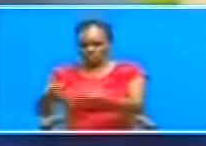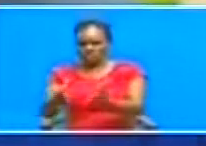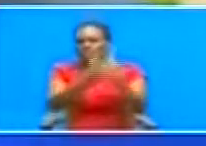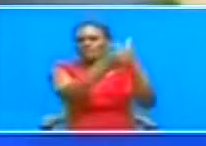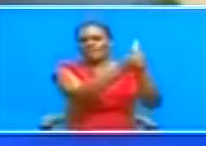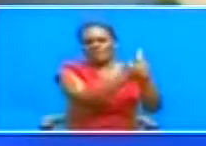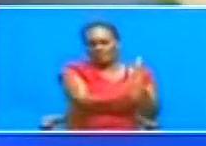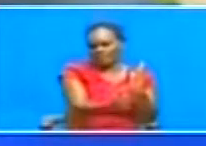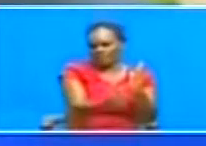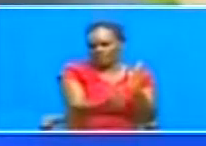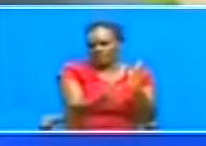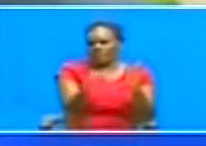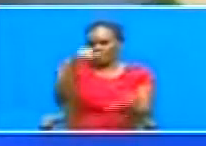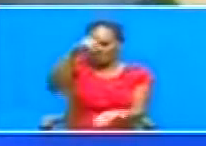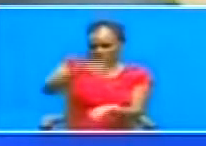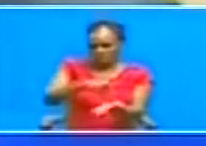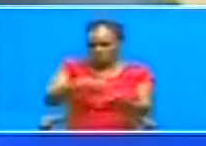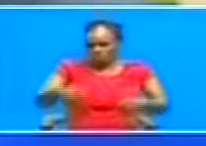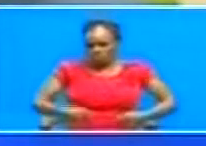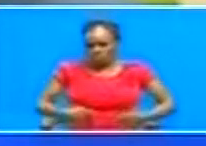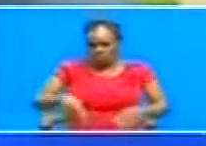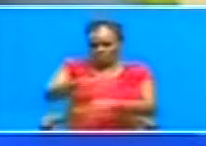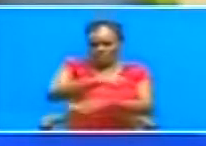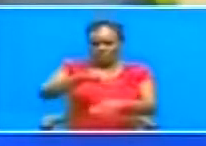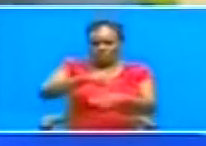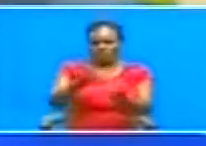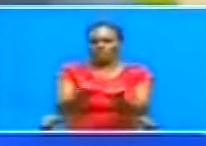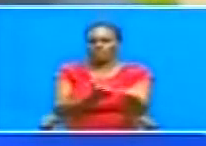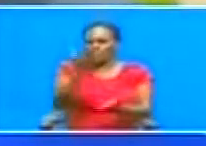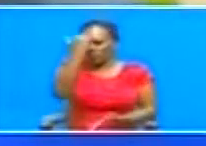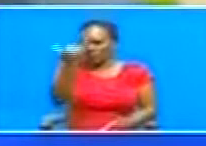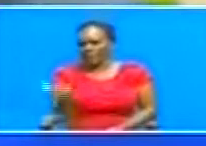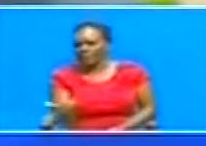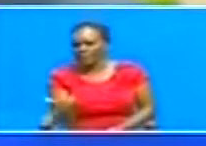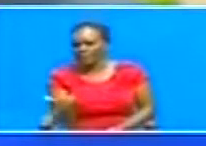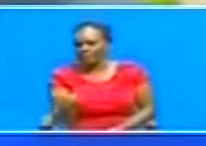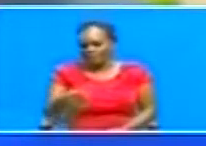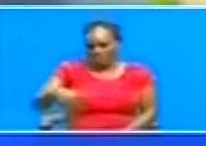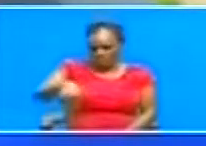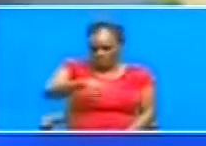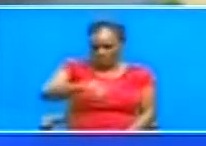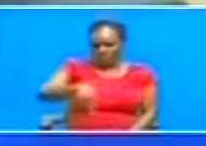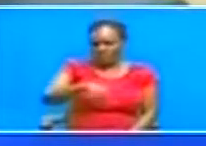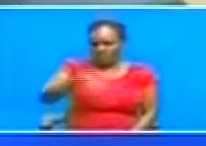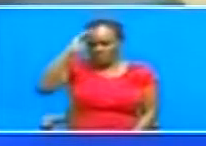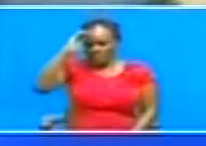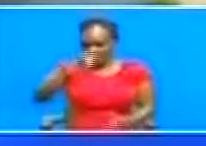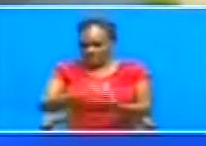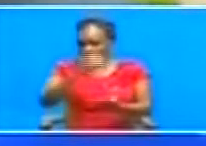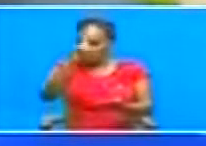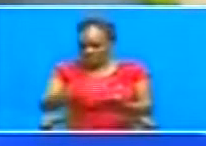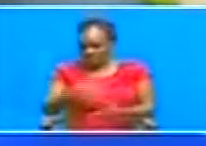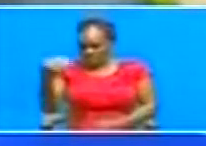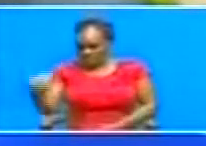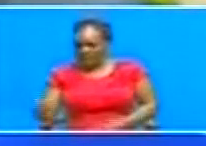skills. We want to engage them in national service because we believe that the